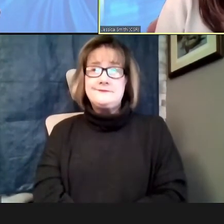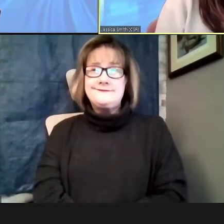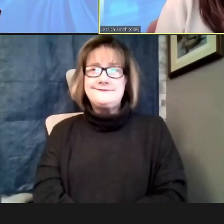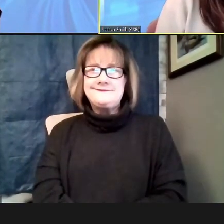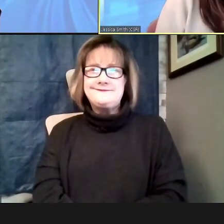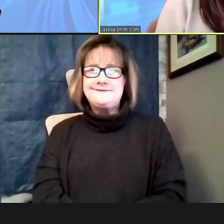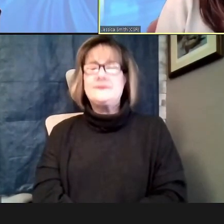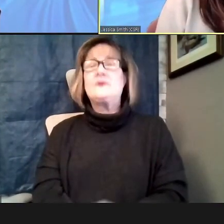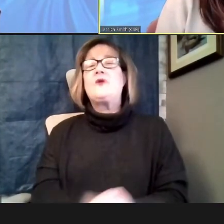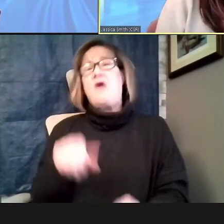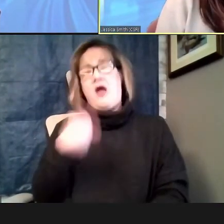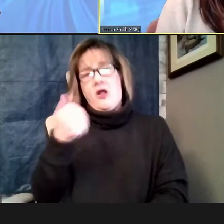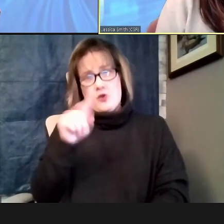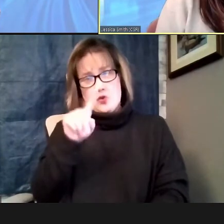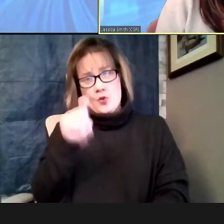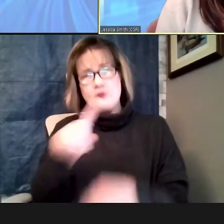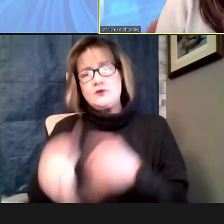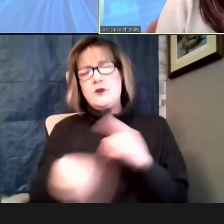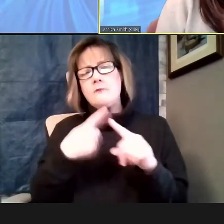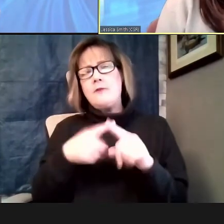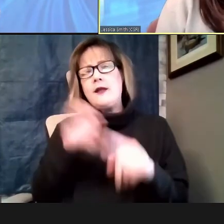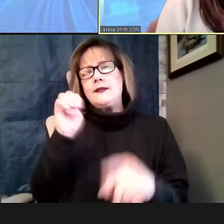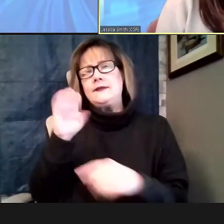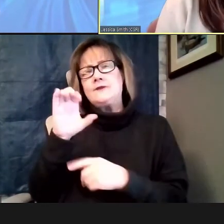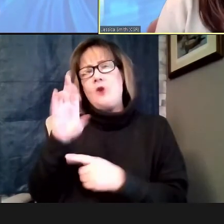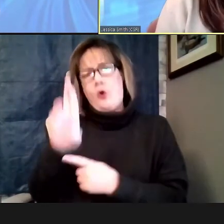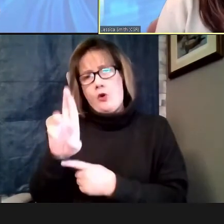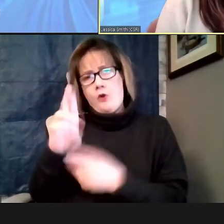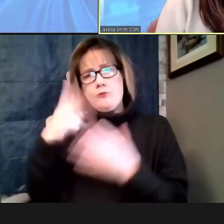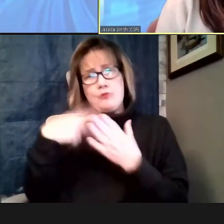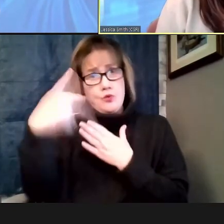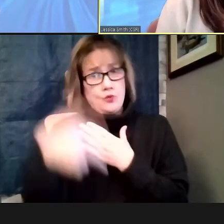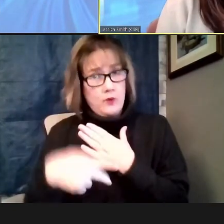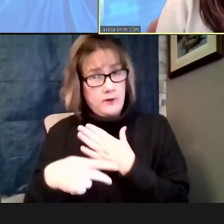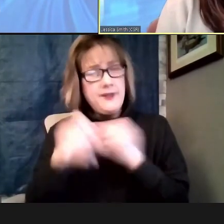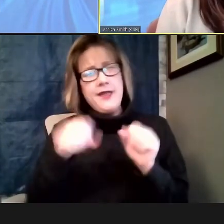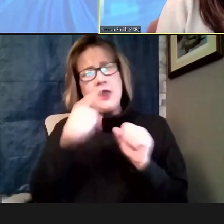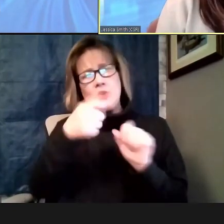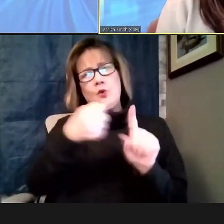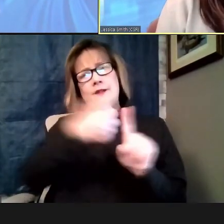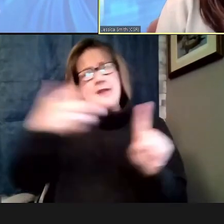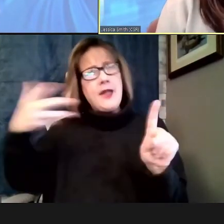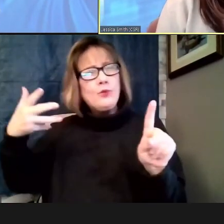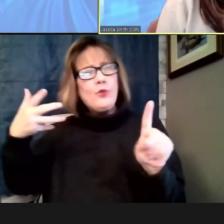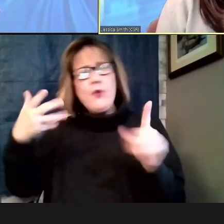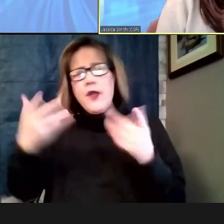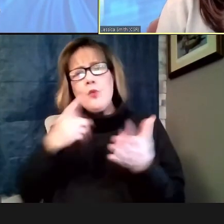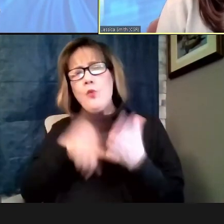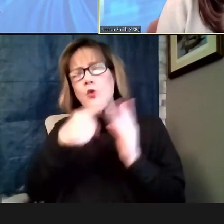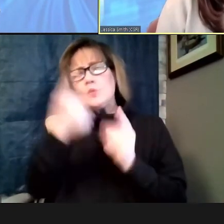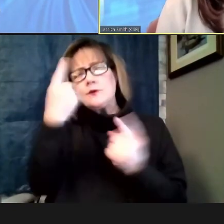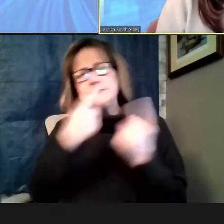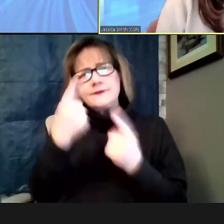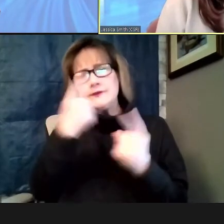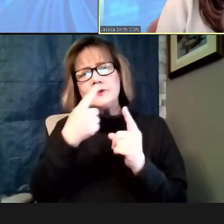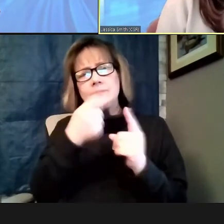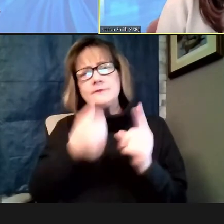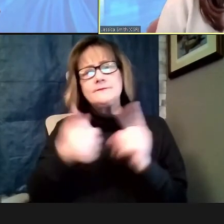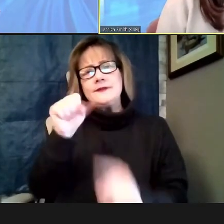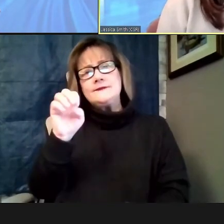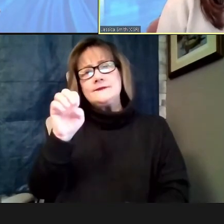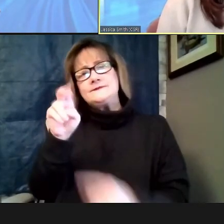So we have another question about the ECR program. Can you elaborate what you consider senior author? Is